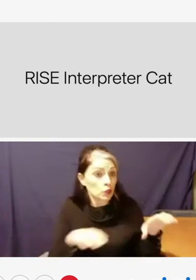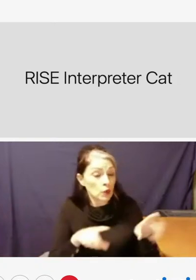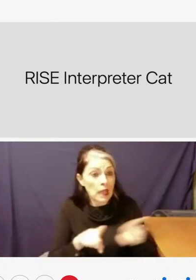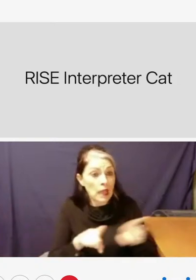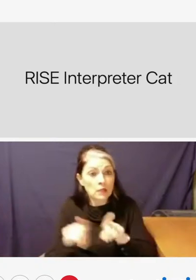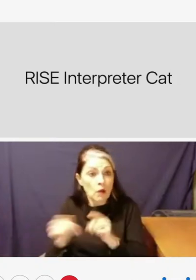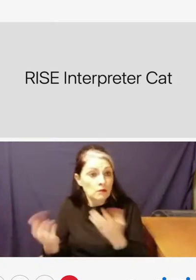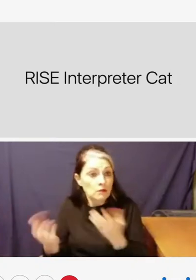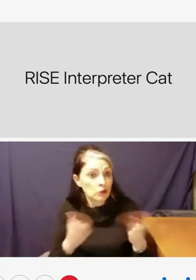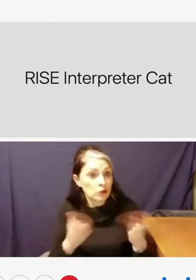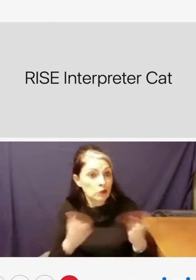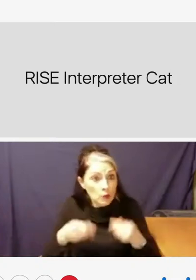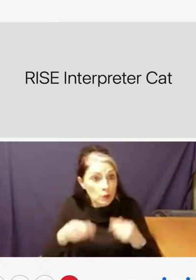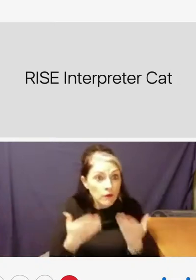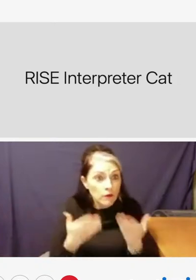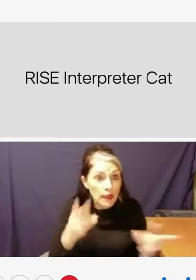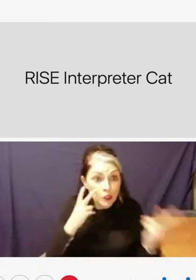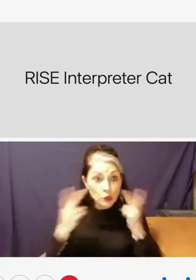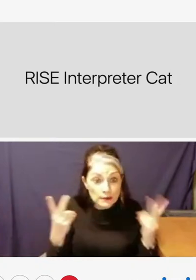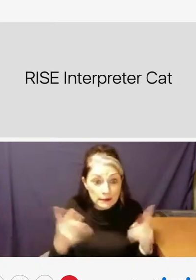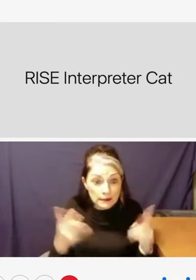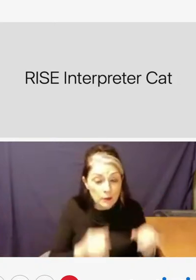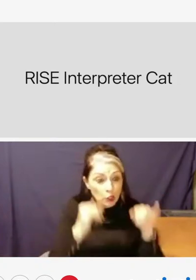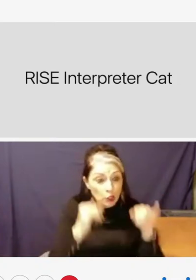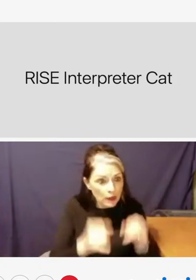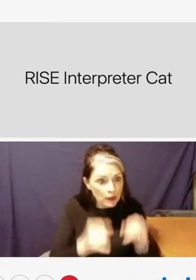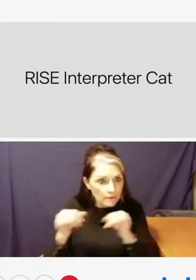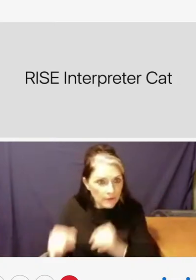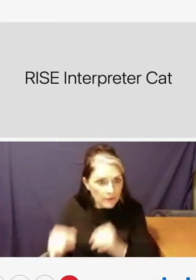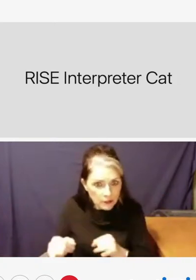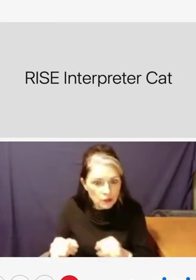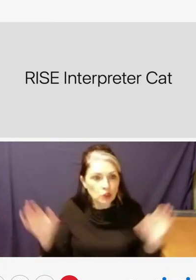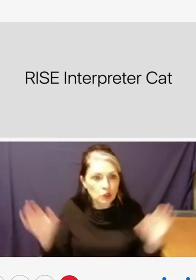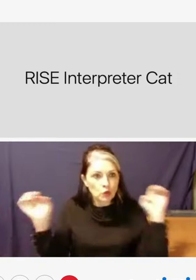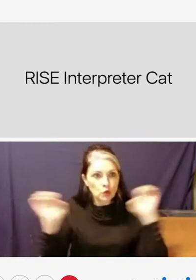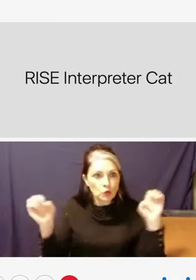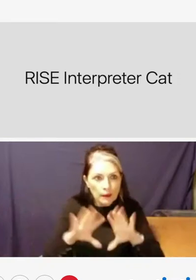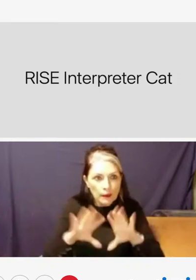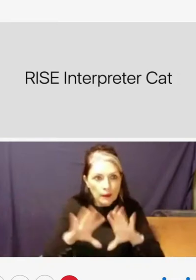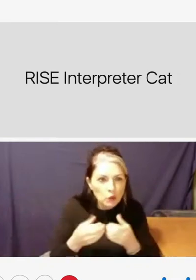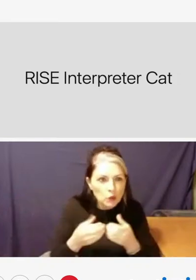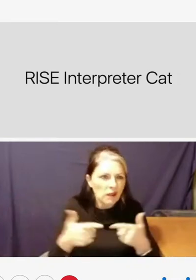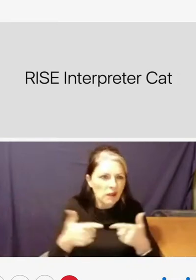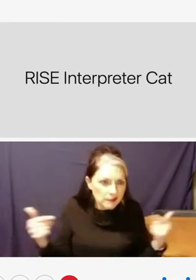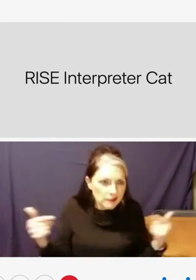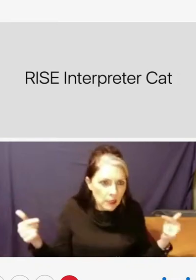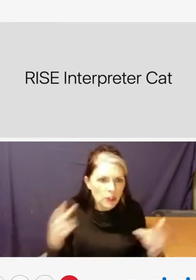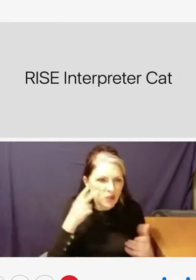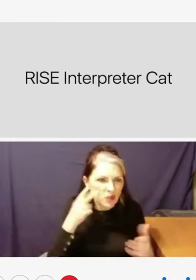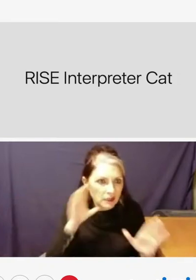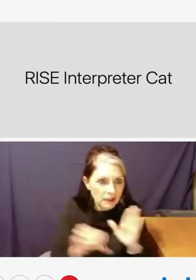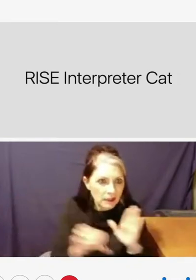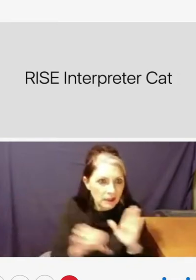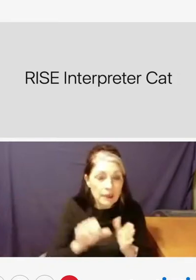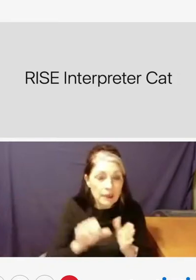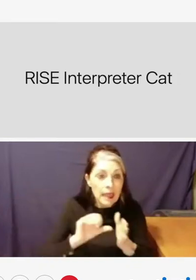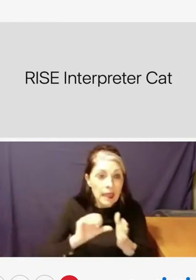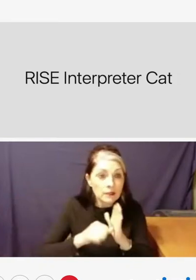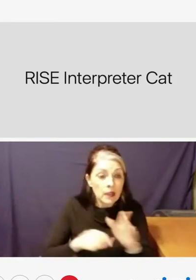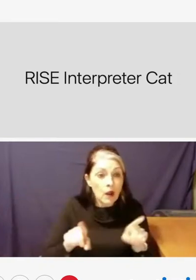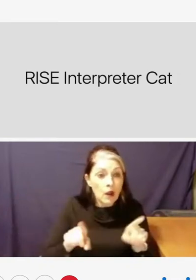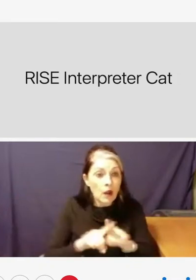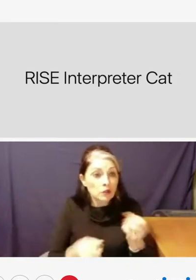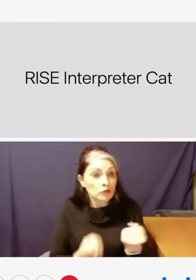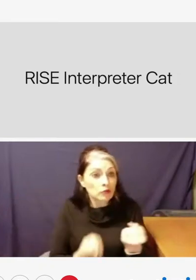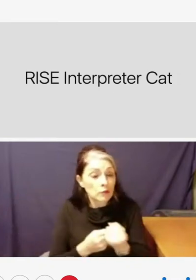you see them there from Individual to crisis to groups and so on and so on I'd like to highlight that we also support our parents as well